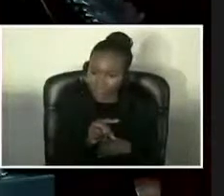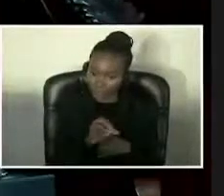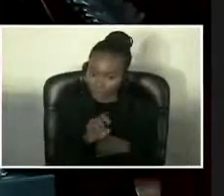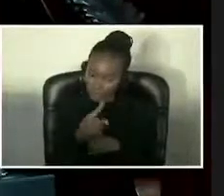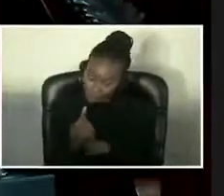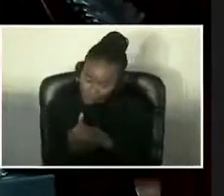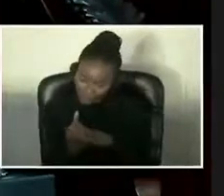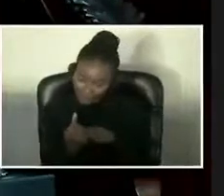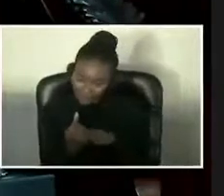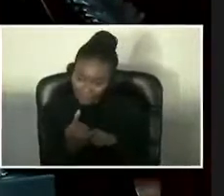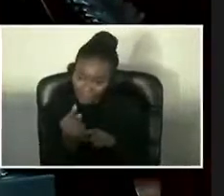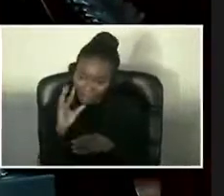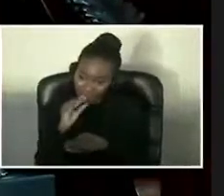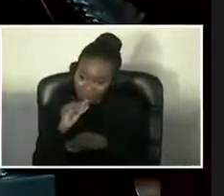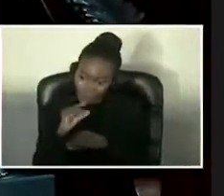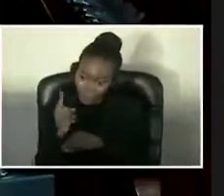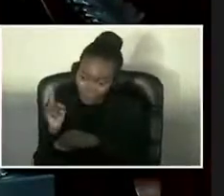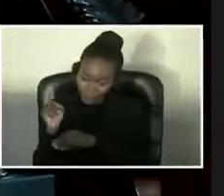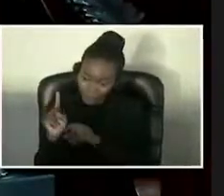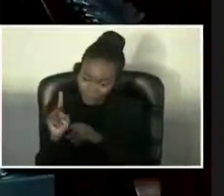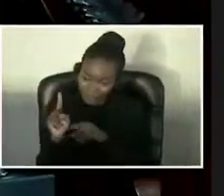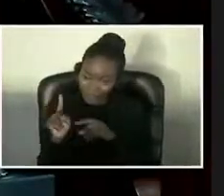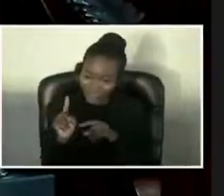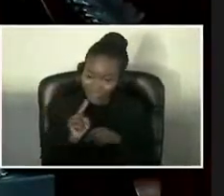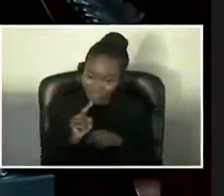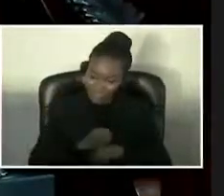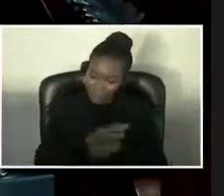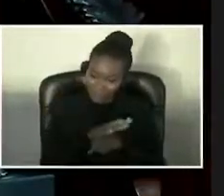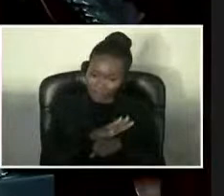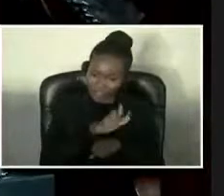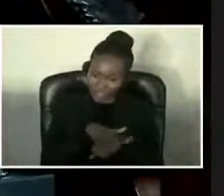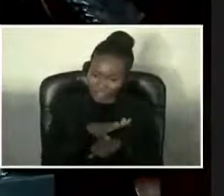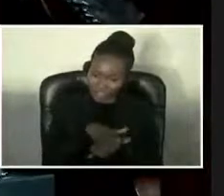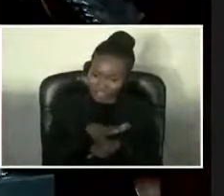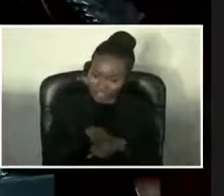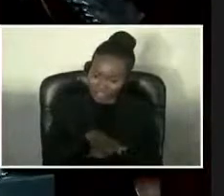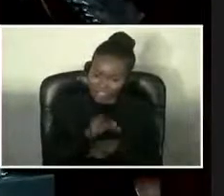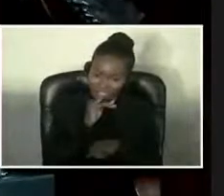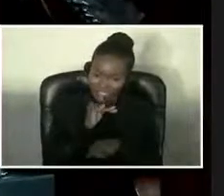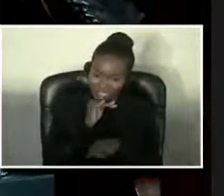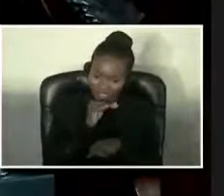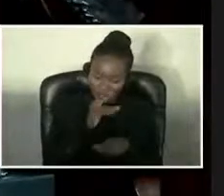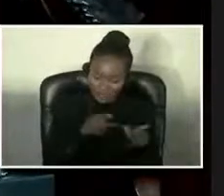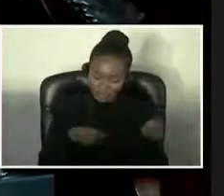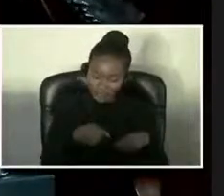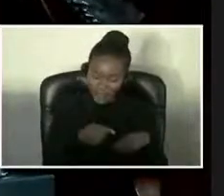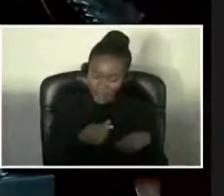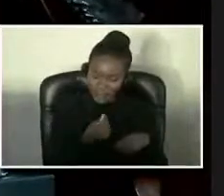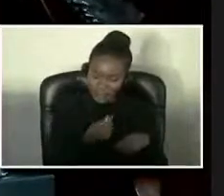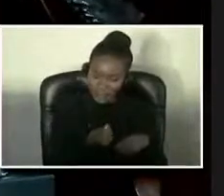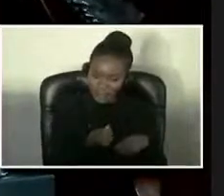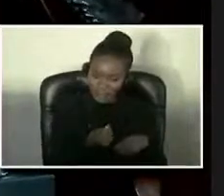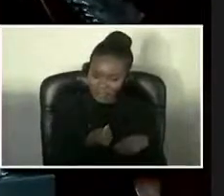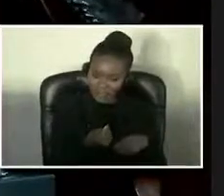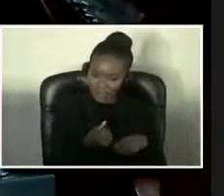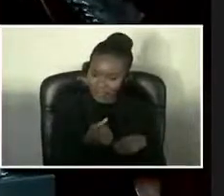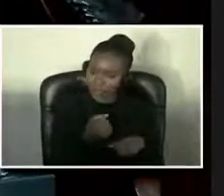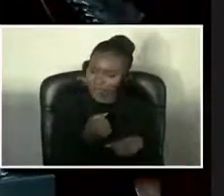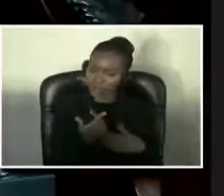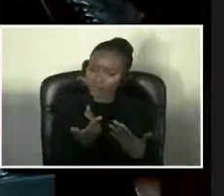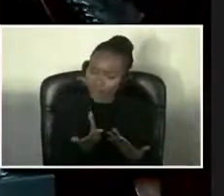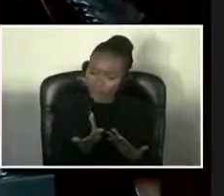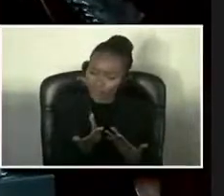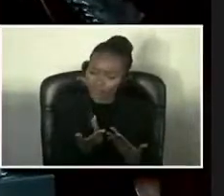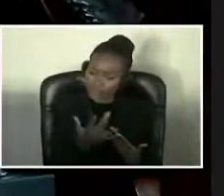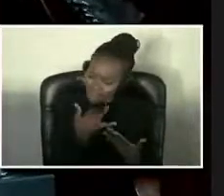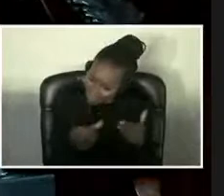appropriated funds for coffee 19. now if we had not spent zonkeles that's nothing that's easy mississippi they